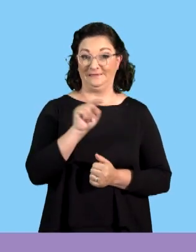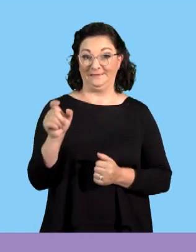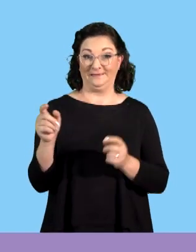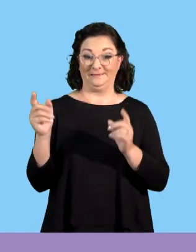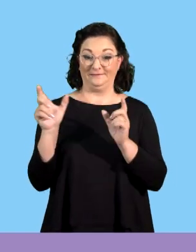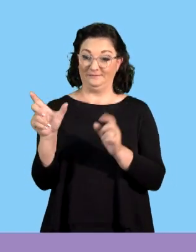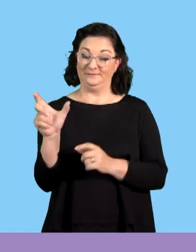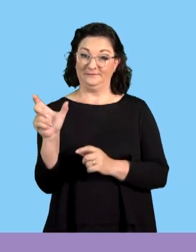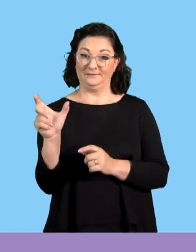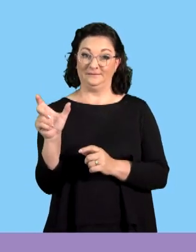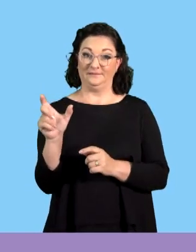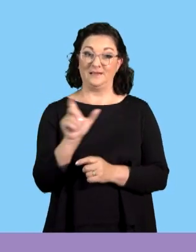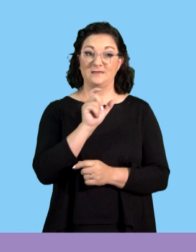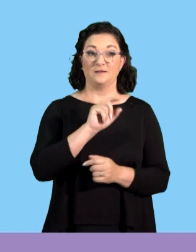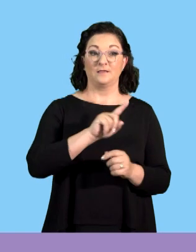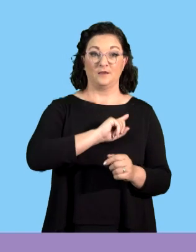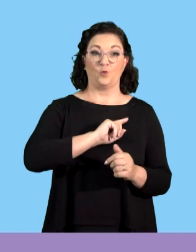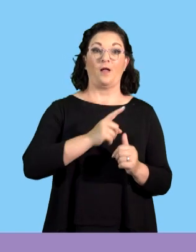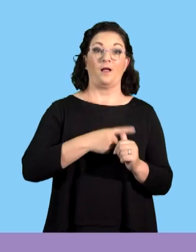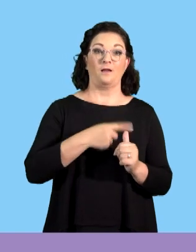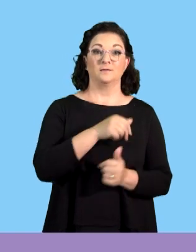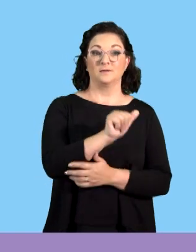reality, your decimal should be